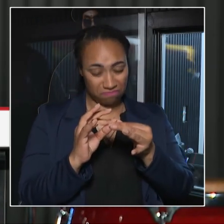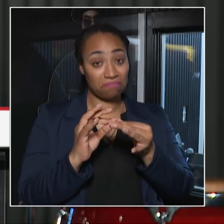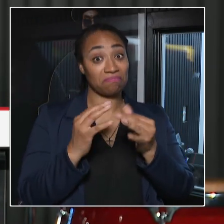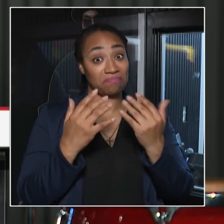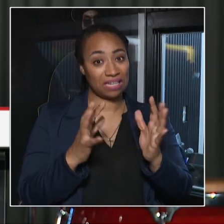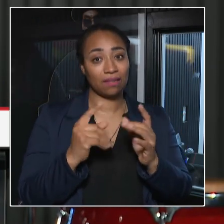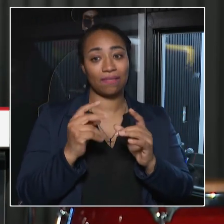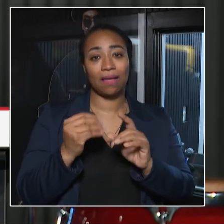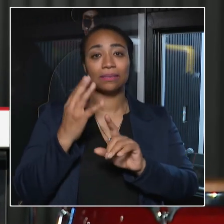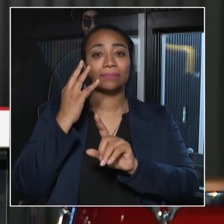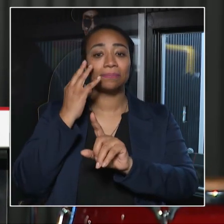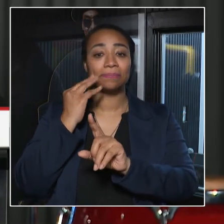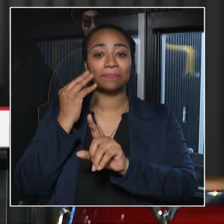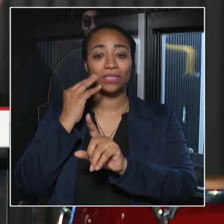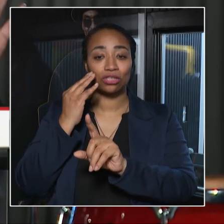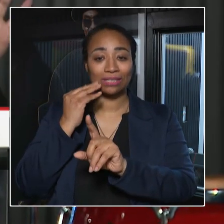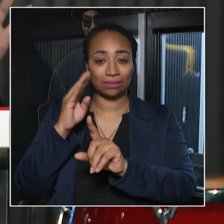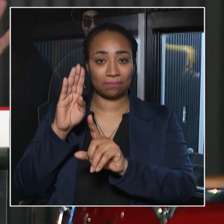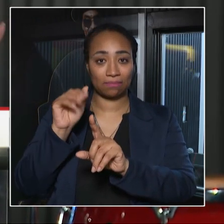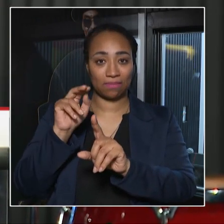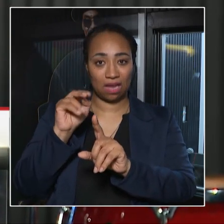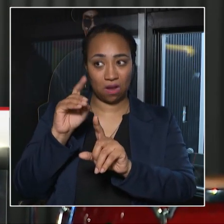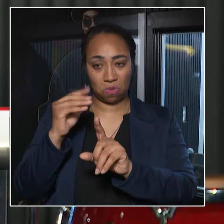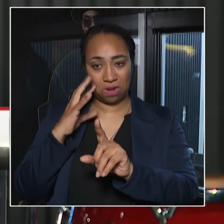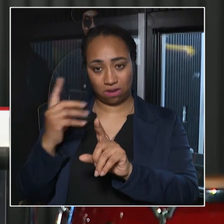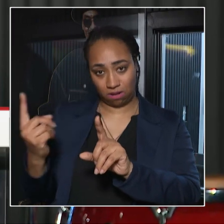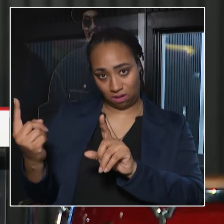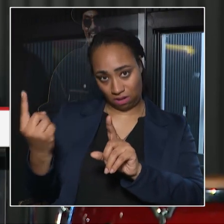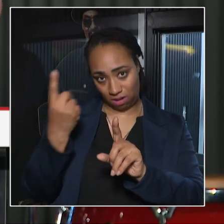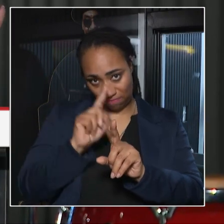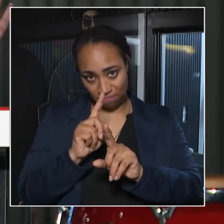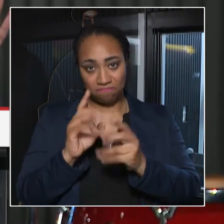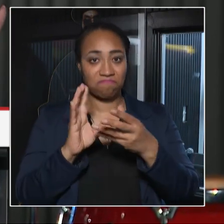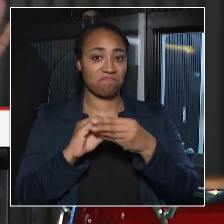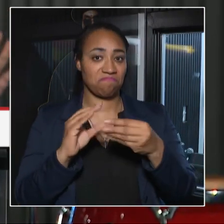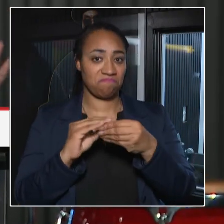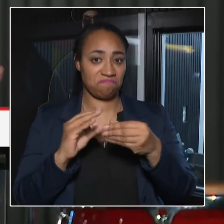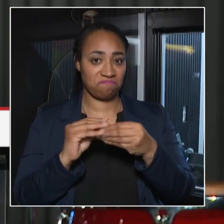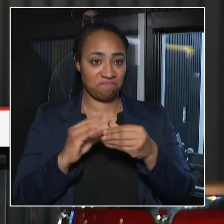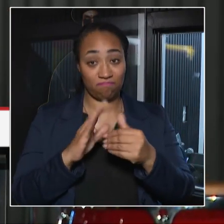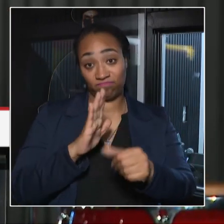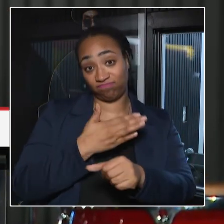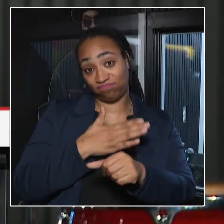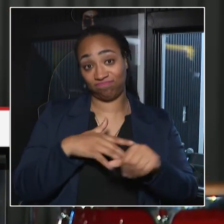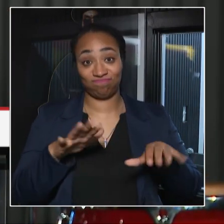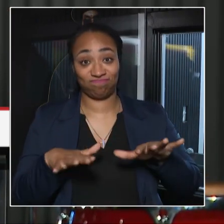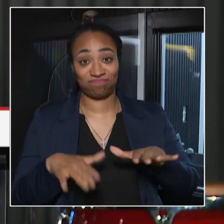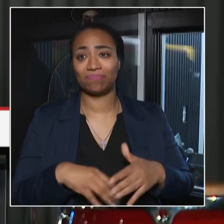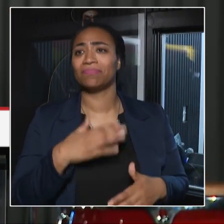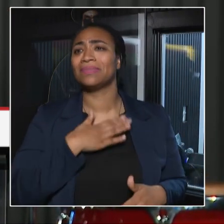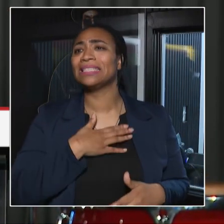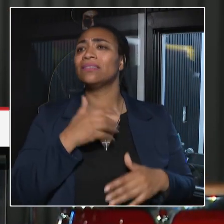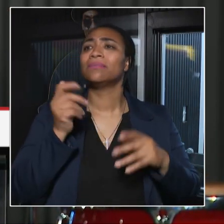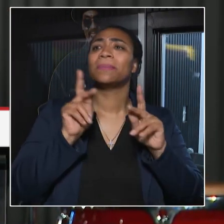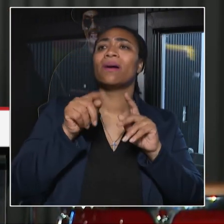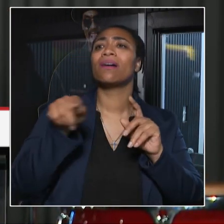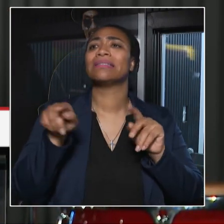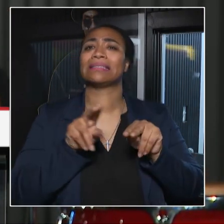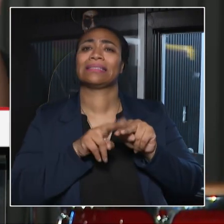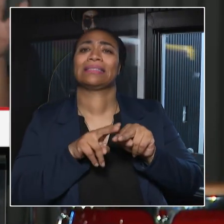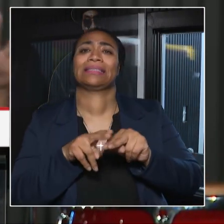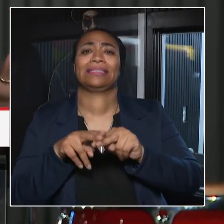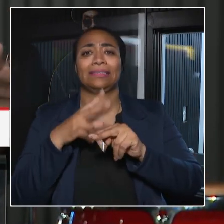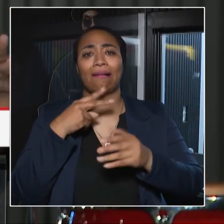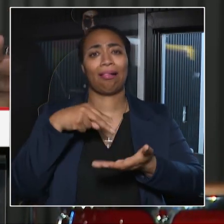come and join us again on the stage. I'm asking that everybody please remain seated once we wrap after Marcus